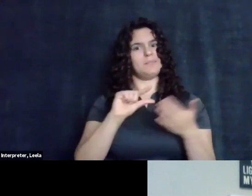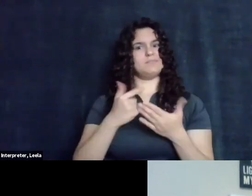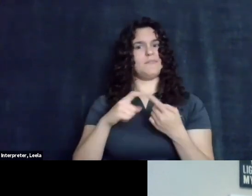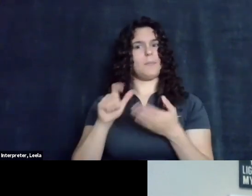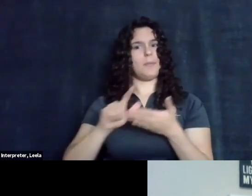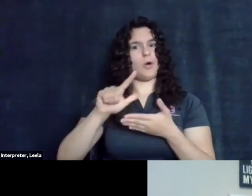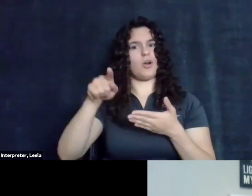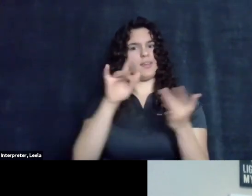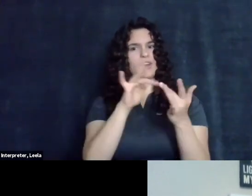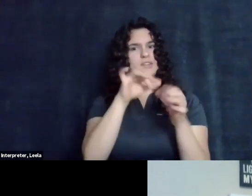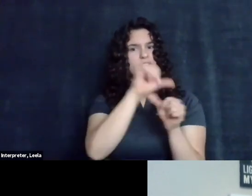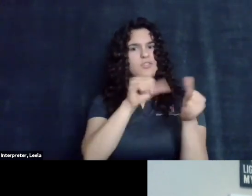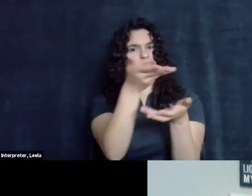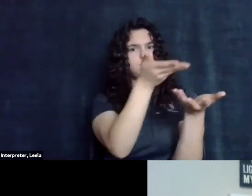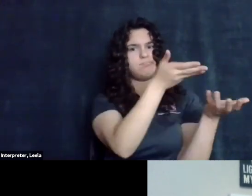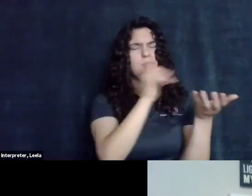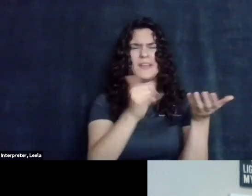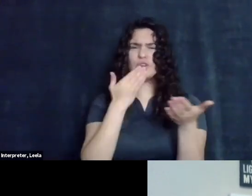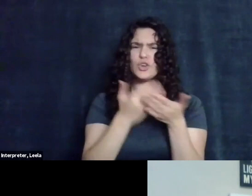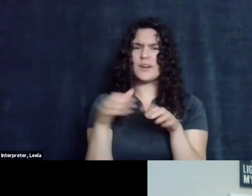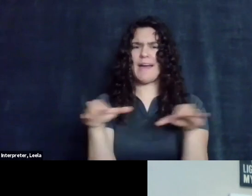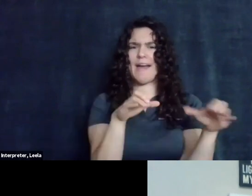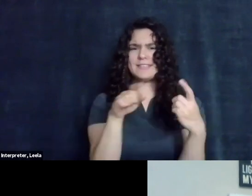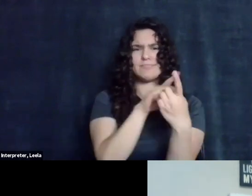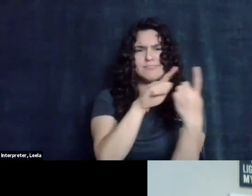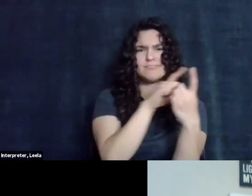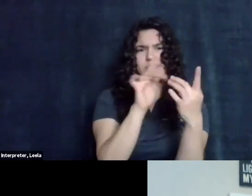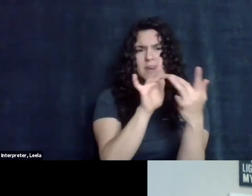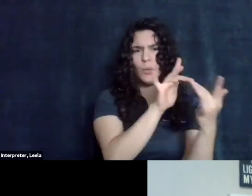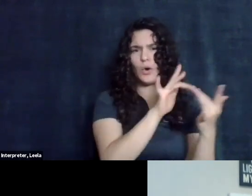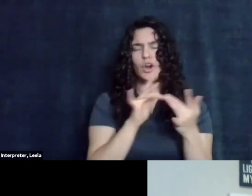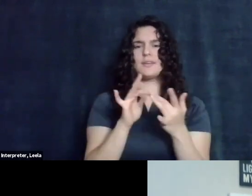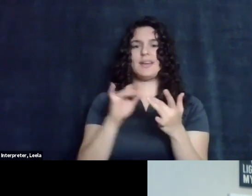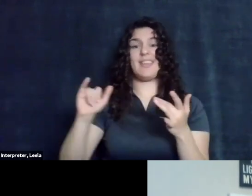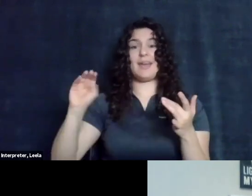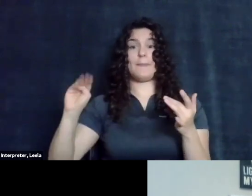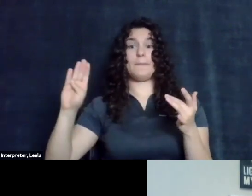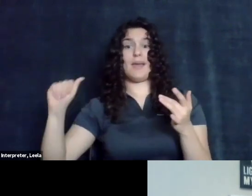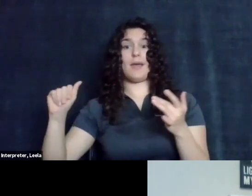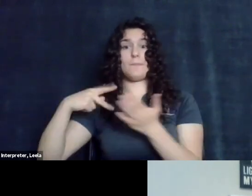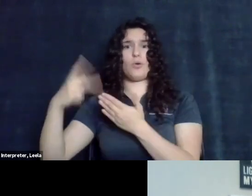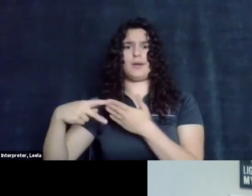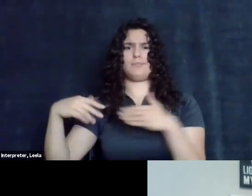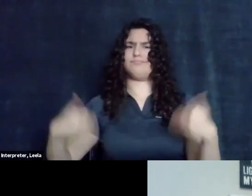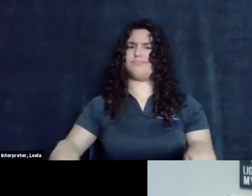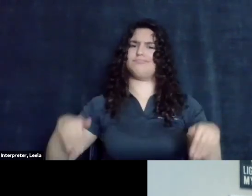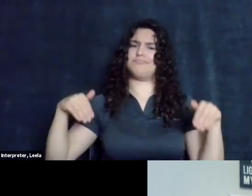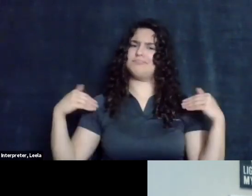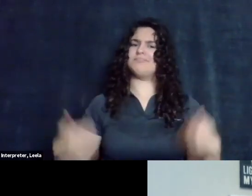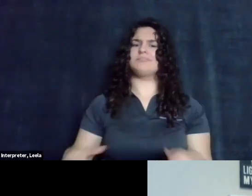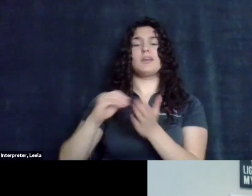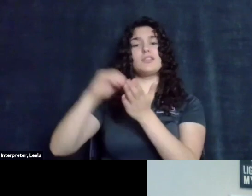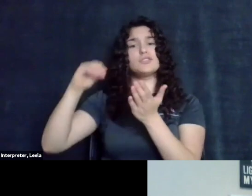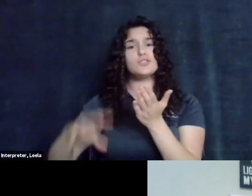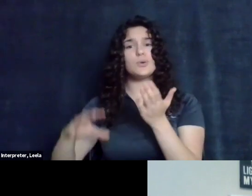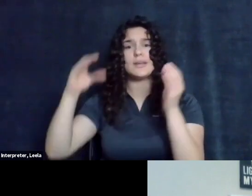very active network, and the MBA program helps because the good students, the professors